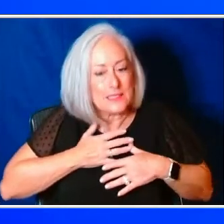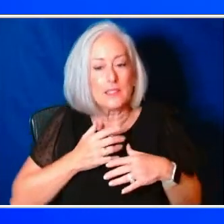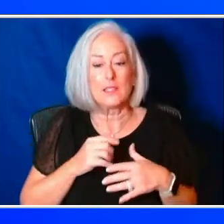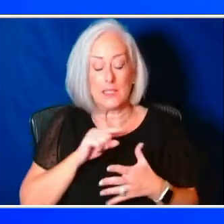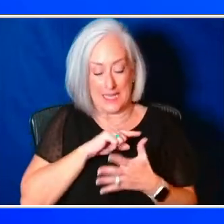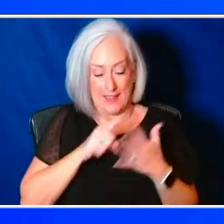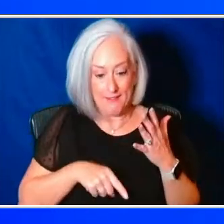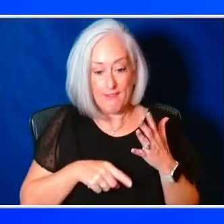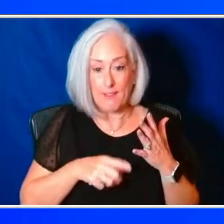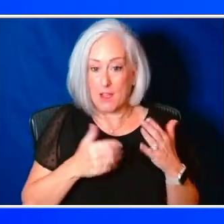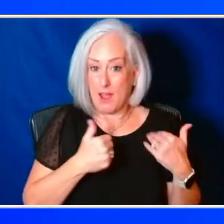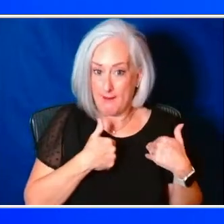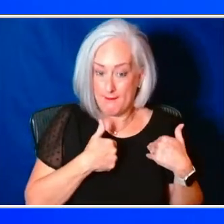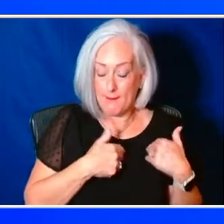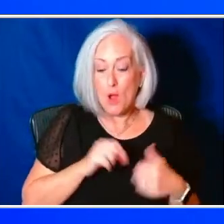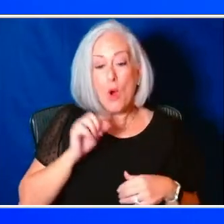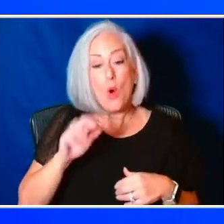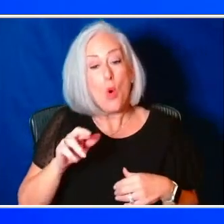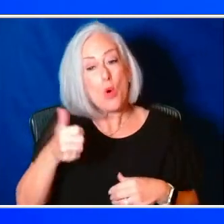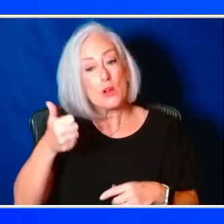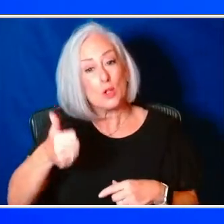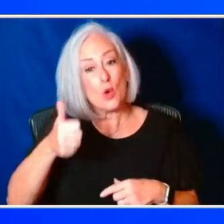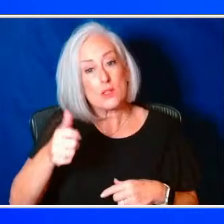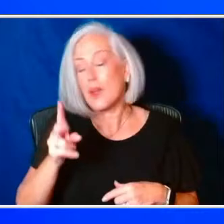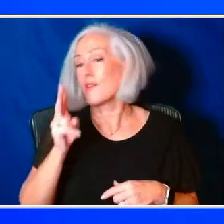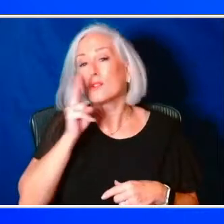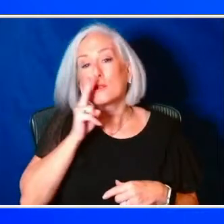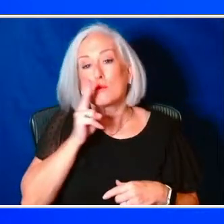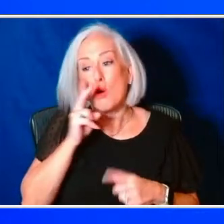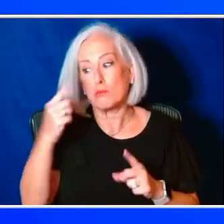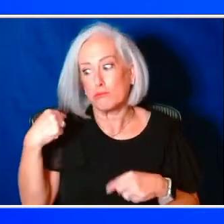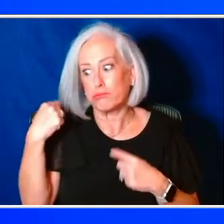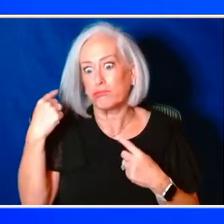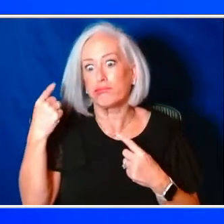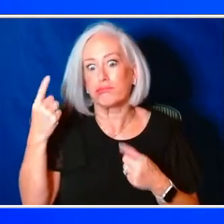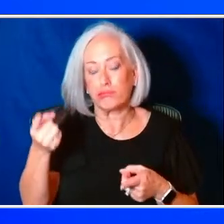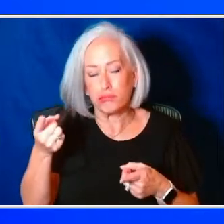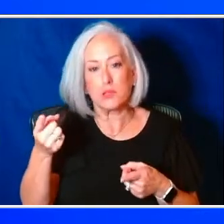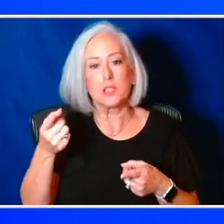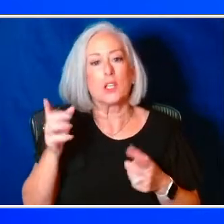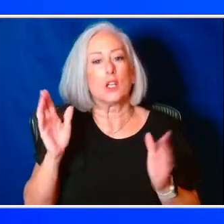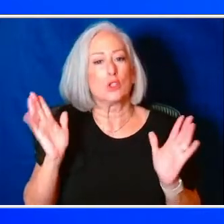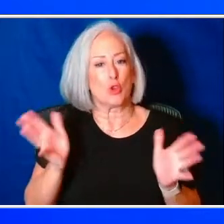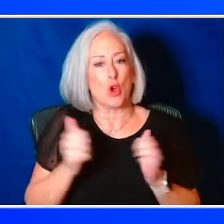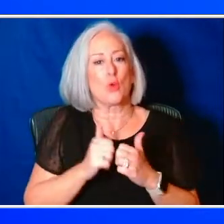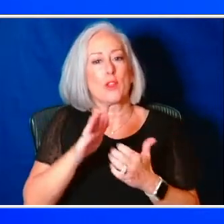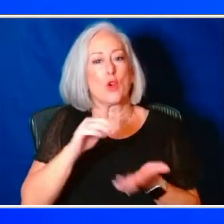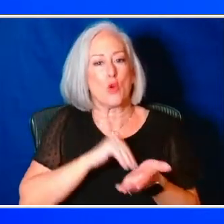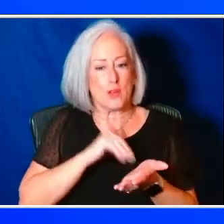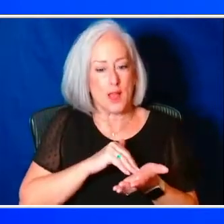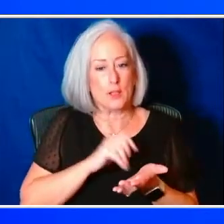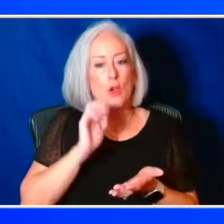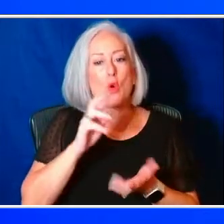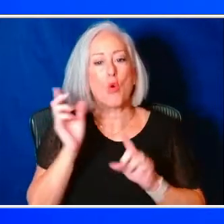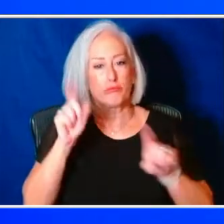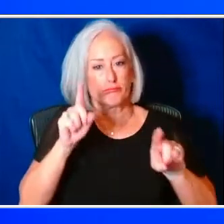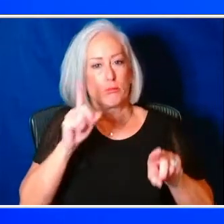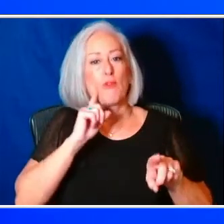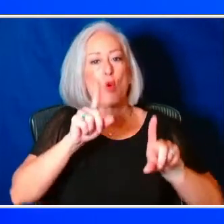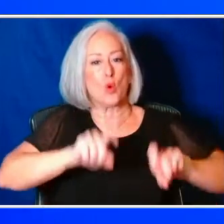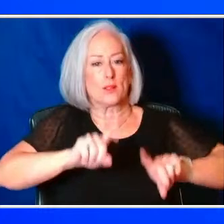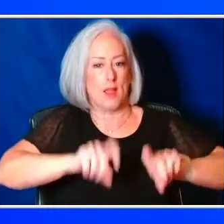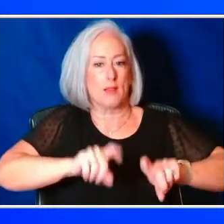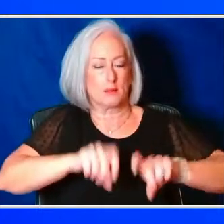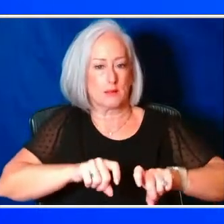a smoker, to seek that lung cancer screening out, or talk to your primary care physician about it. I think a lot of with electronic